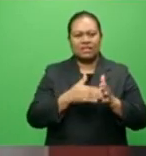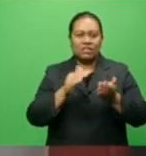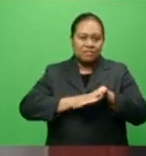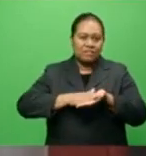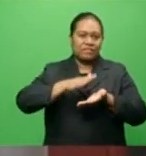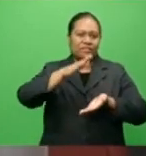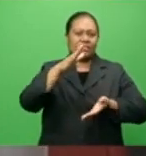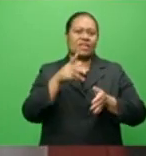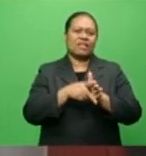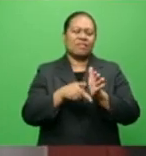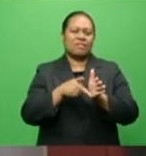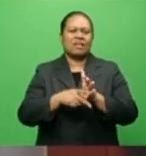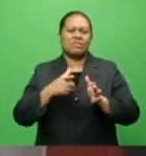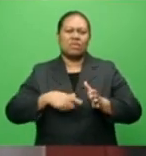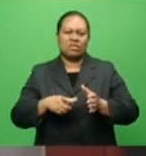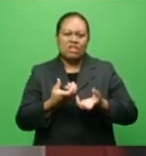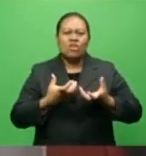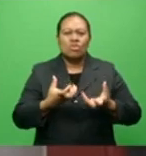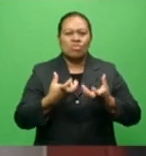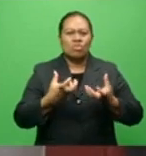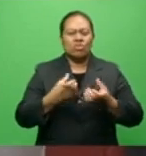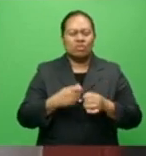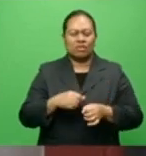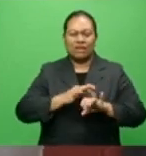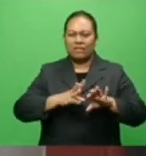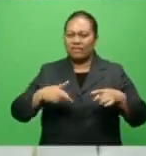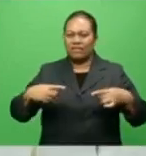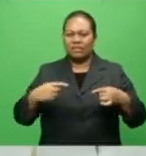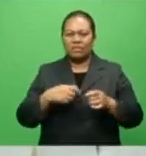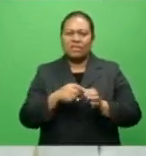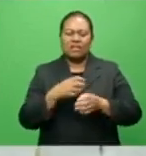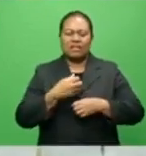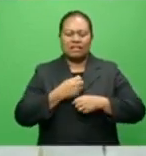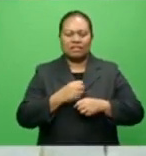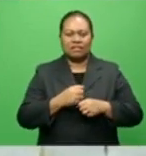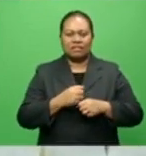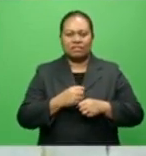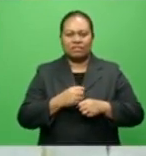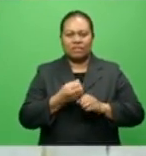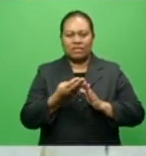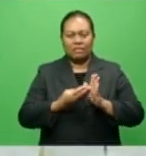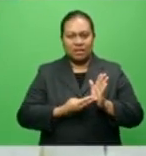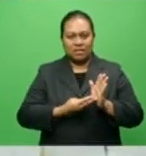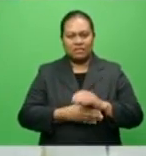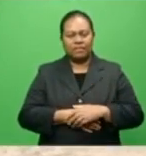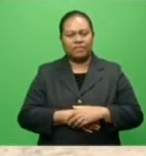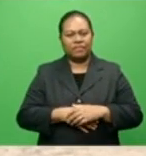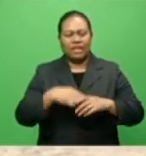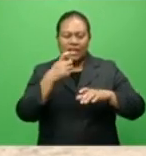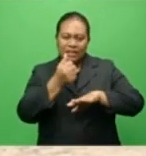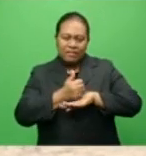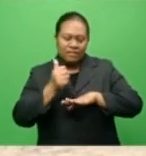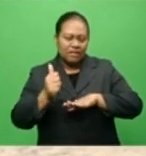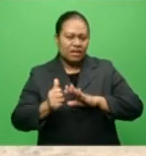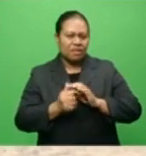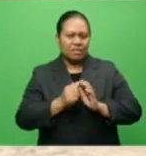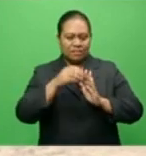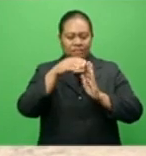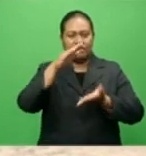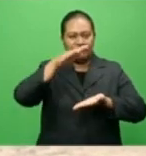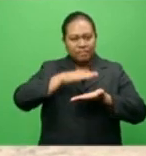thousands others. The FCCC highlighted the fluctuation of international prices may have raised the price of kerosene, but there